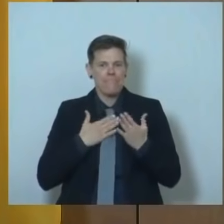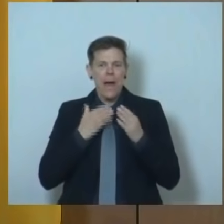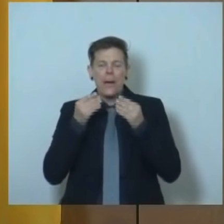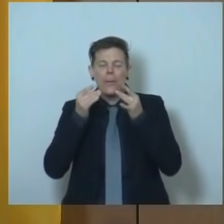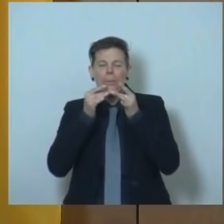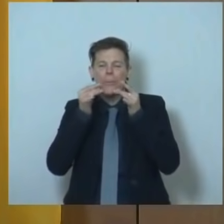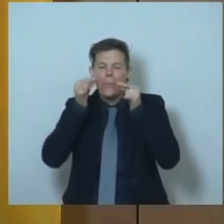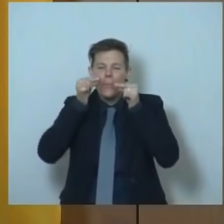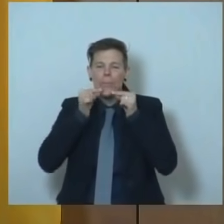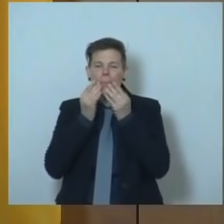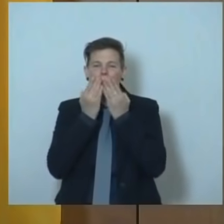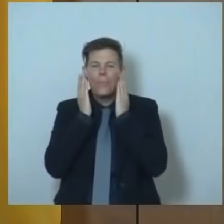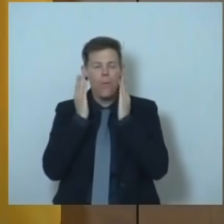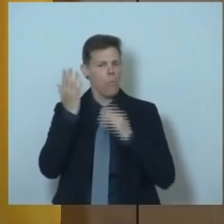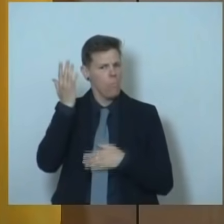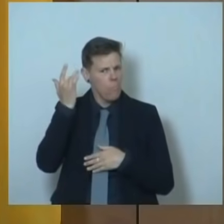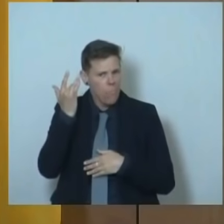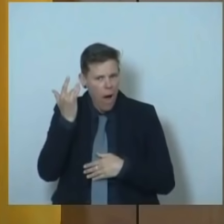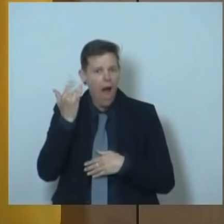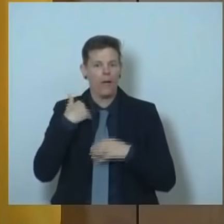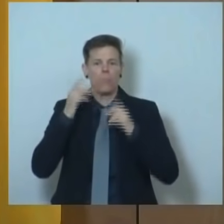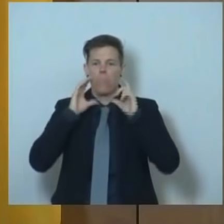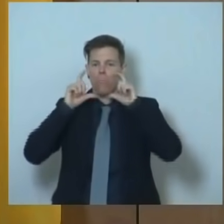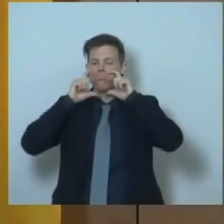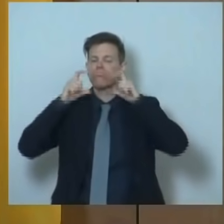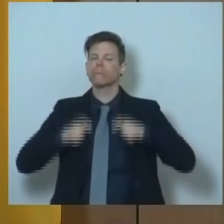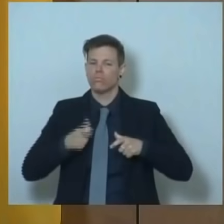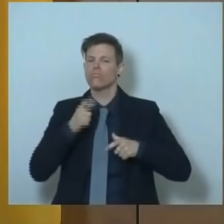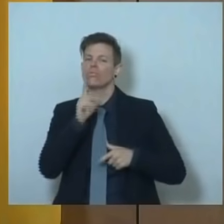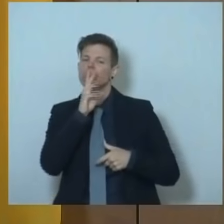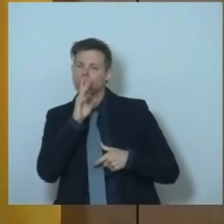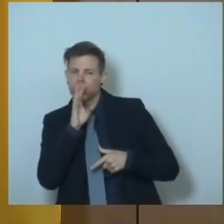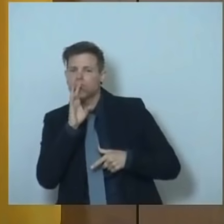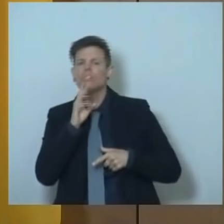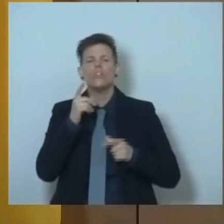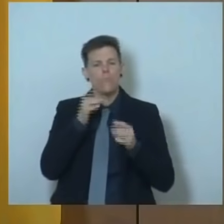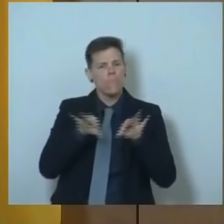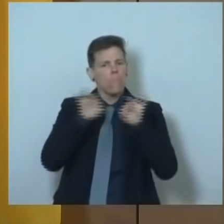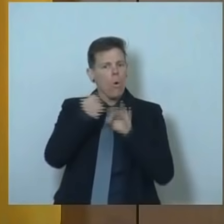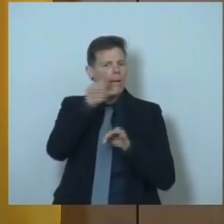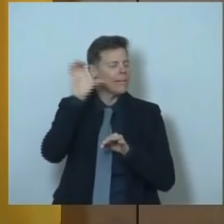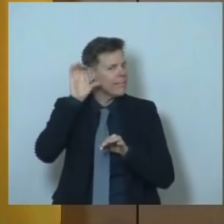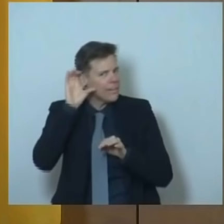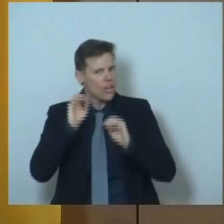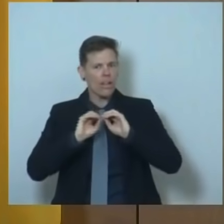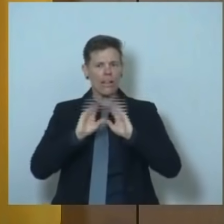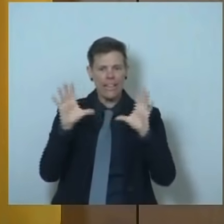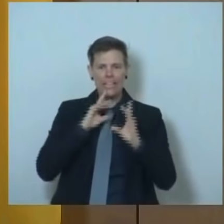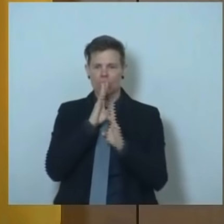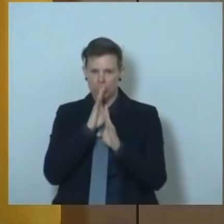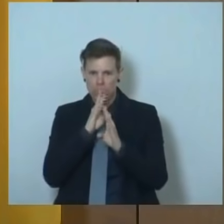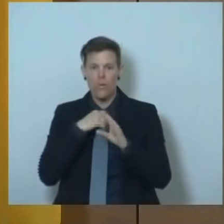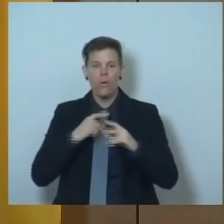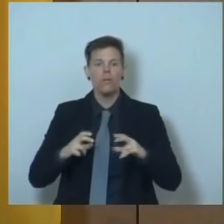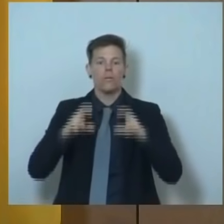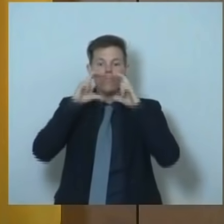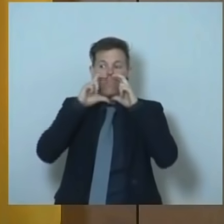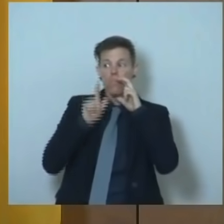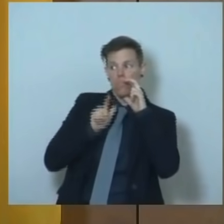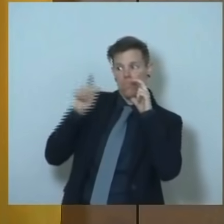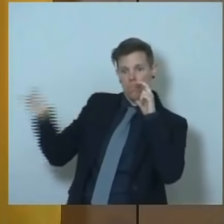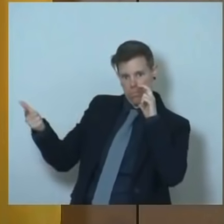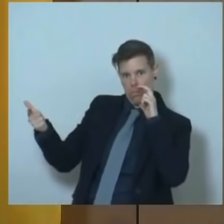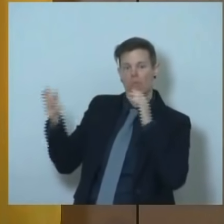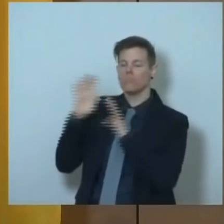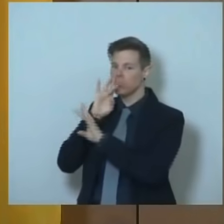to remove it so that folks can hear me, but then also put it back on for the other presenters. I want to tell you a little